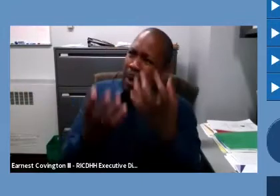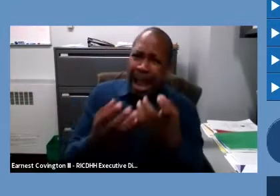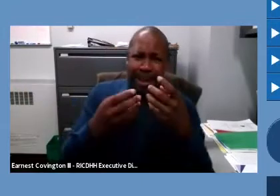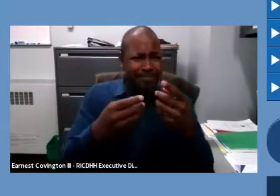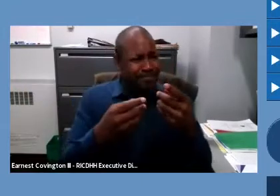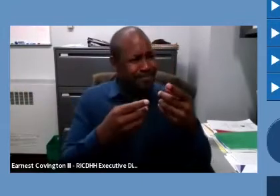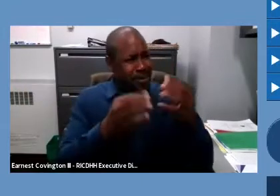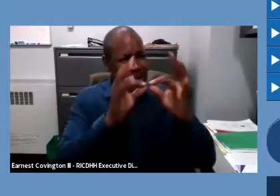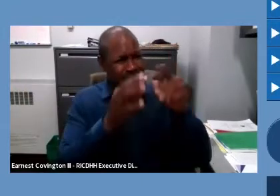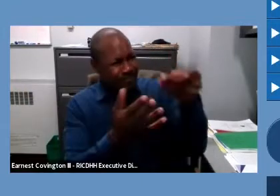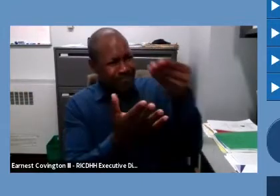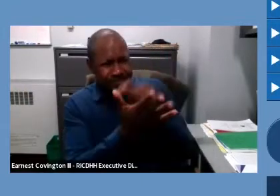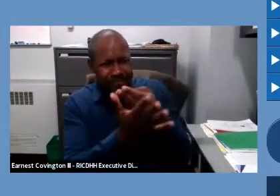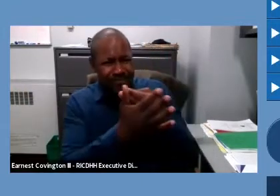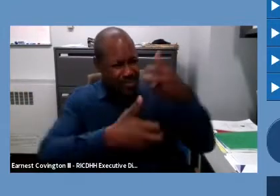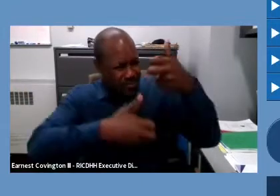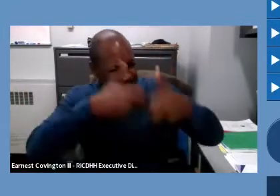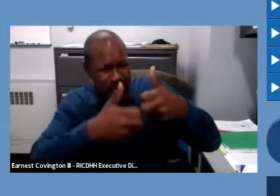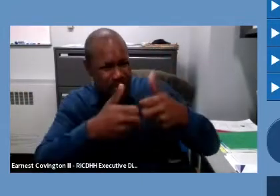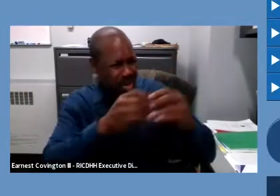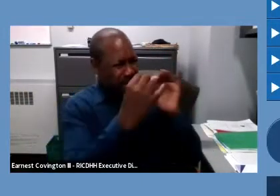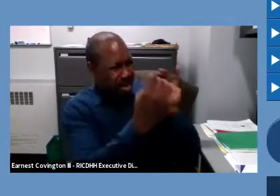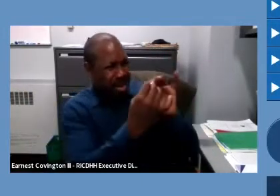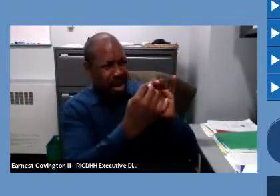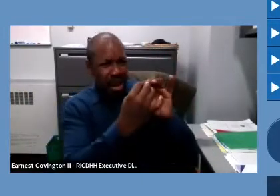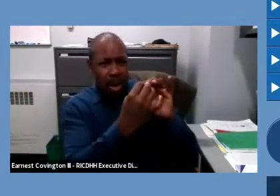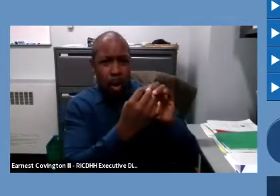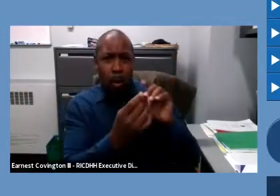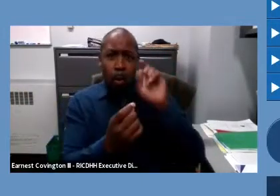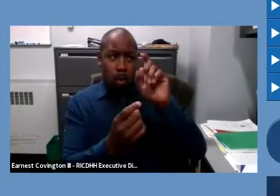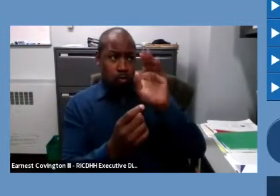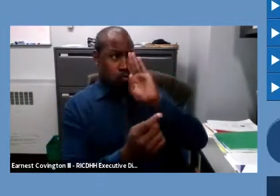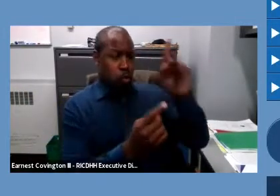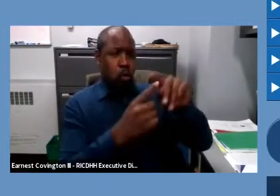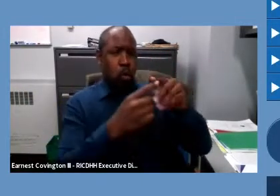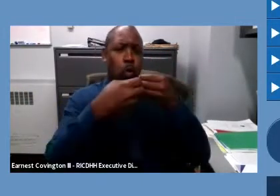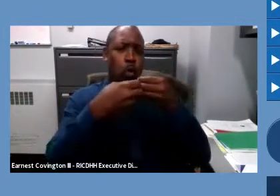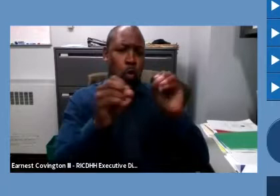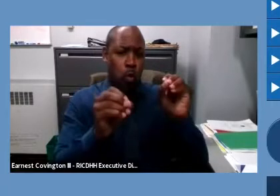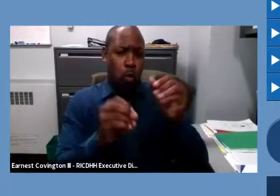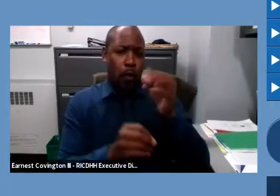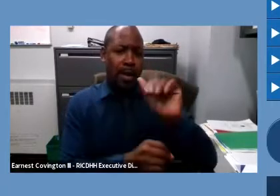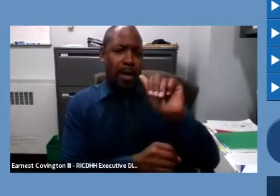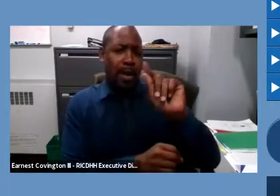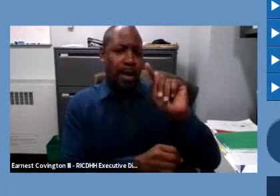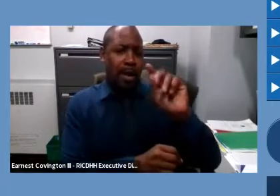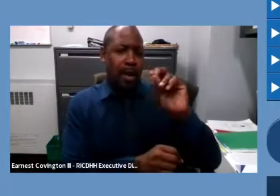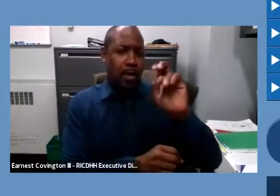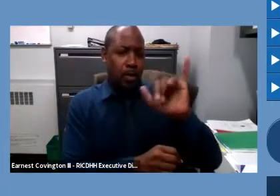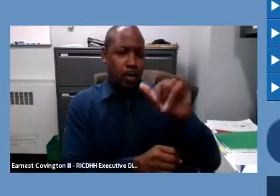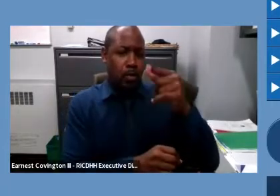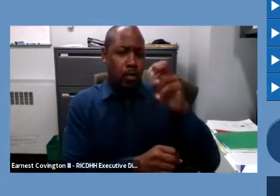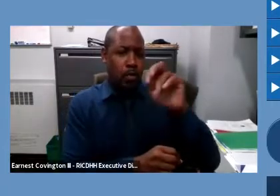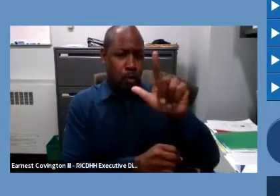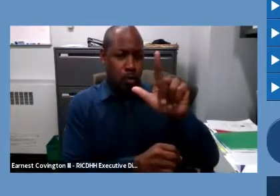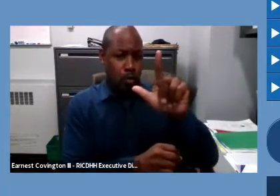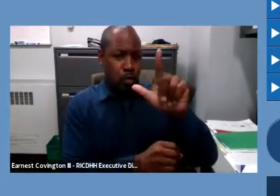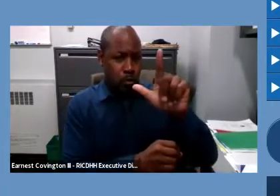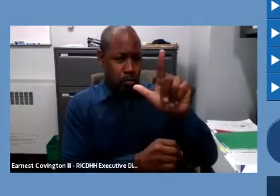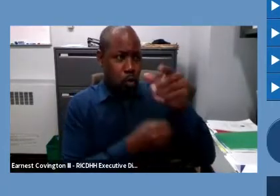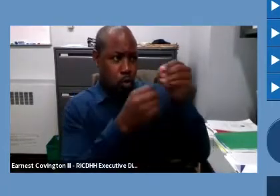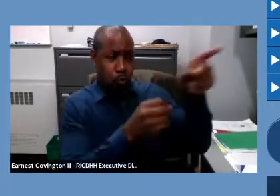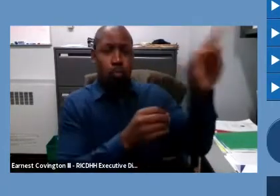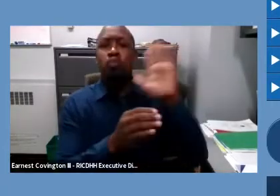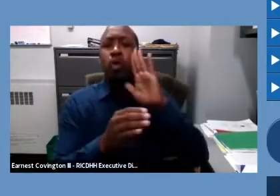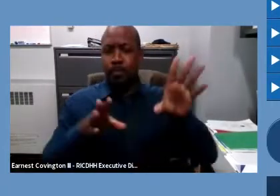that complaint. If you're saying I had problems with payments and other things like